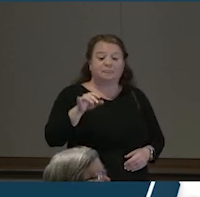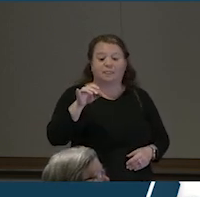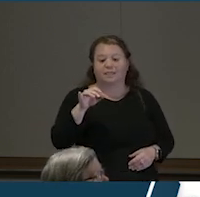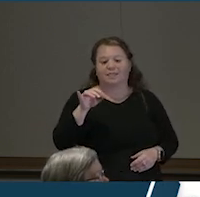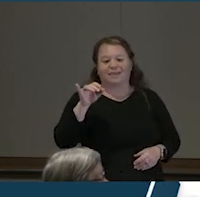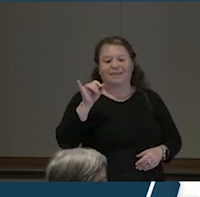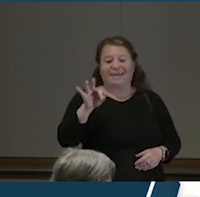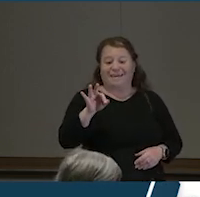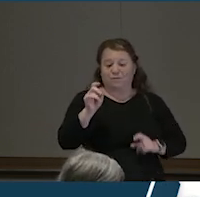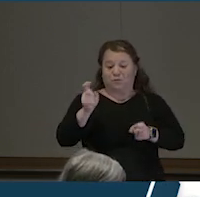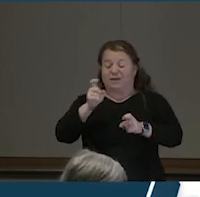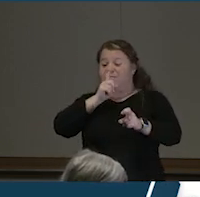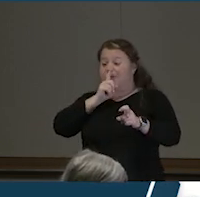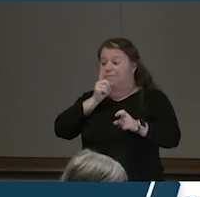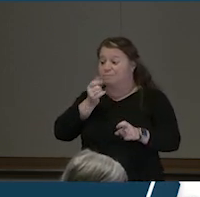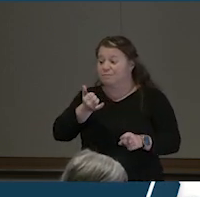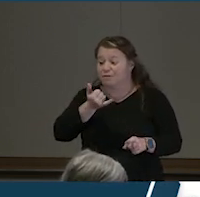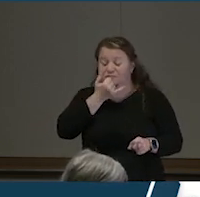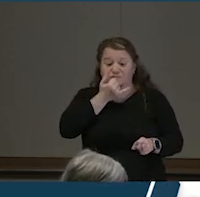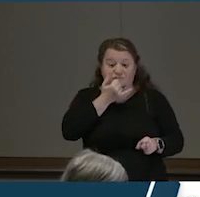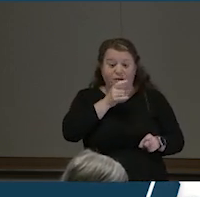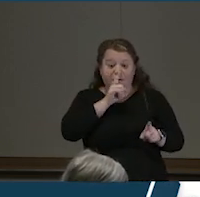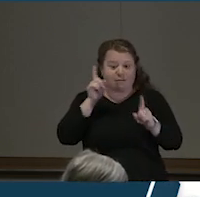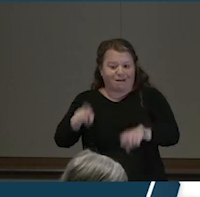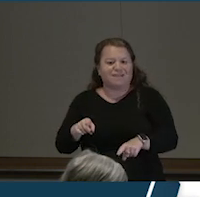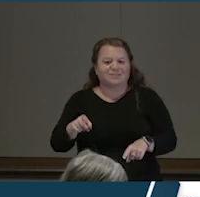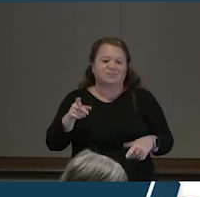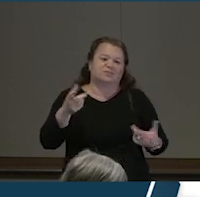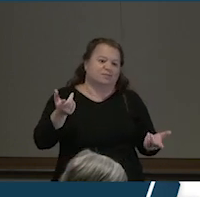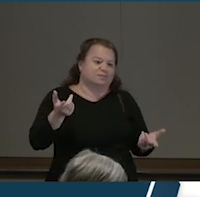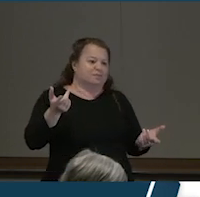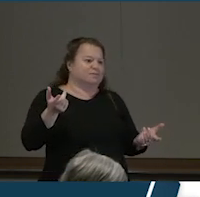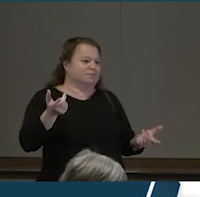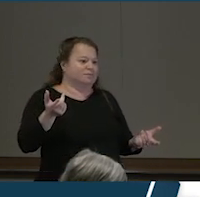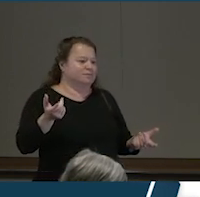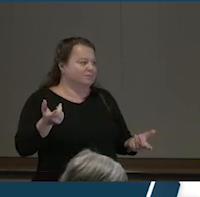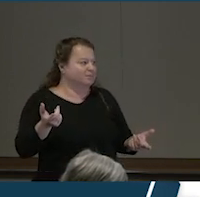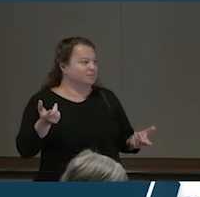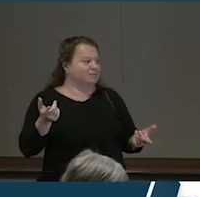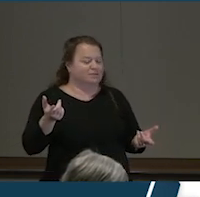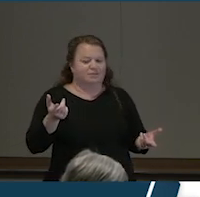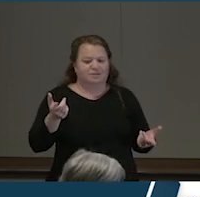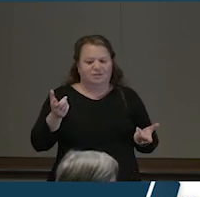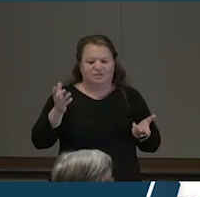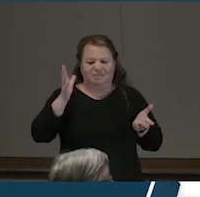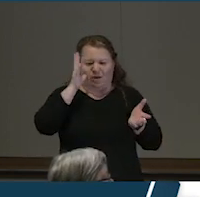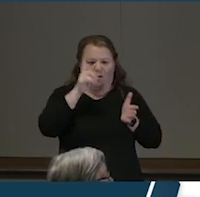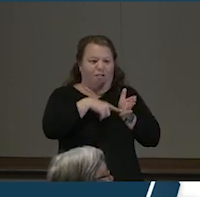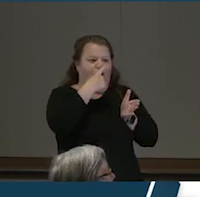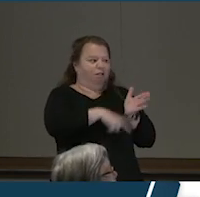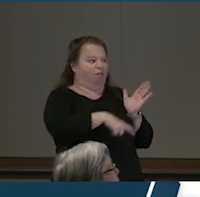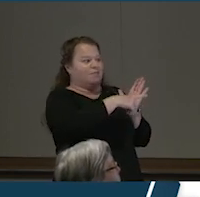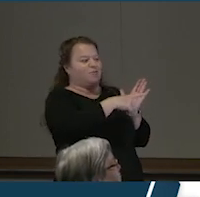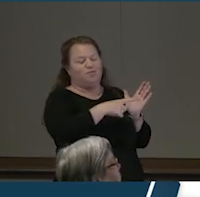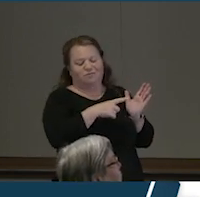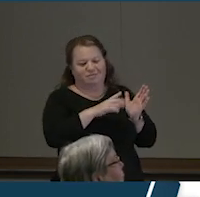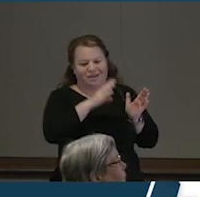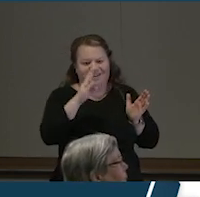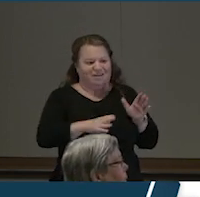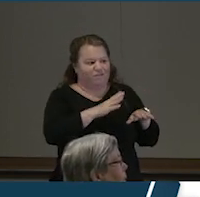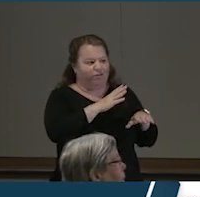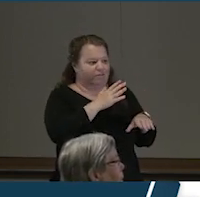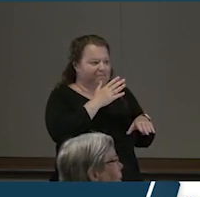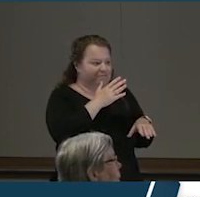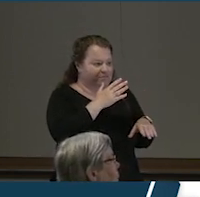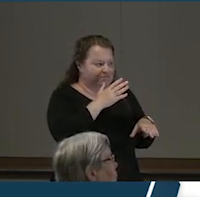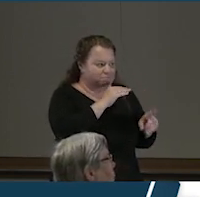a wrong answer, you are going to be basically discredited and they're never going to want to call you again. So that's